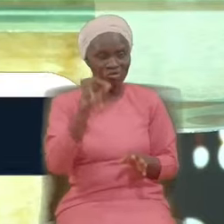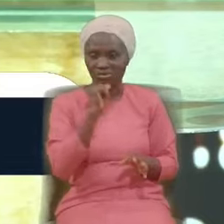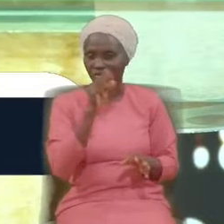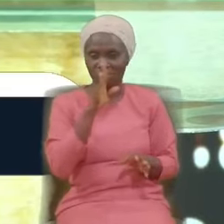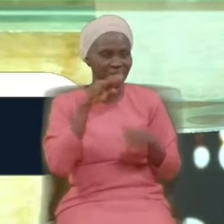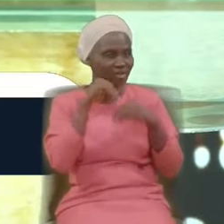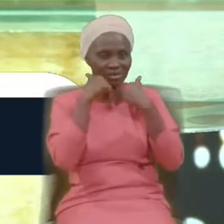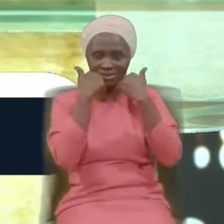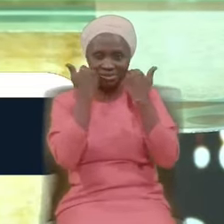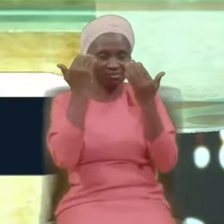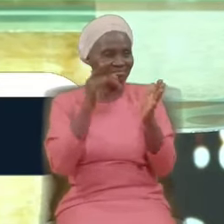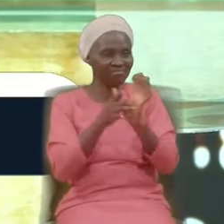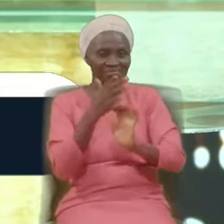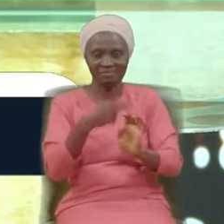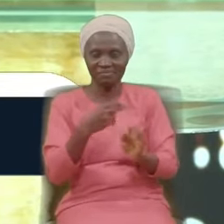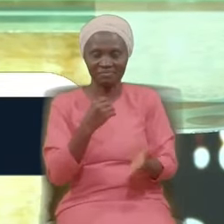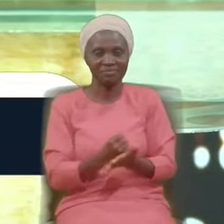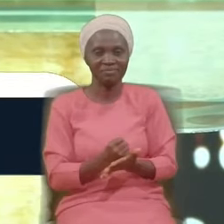ashamed.